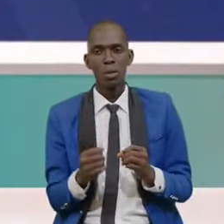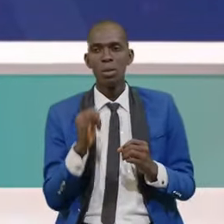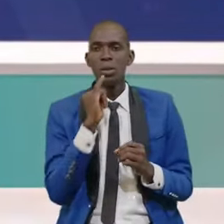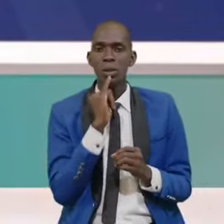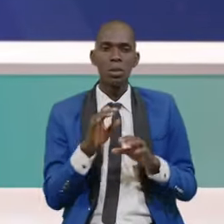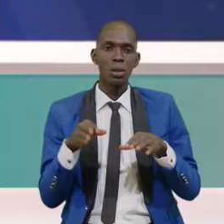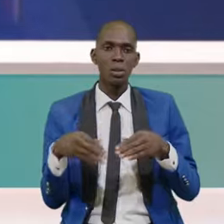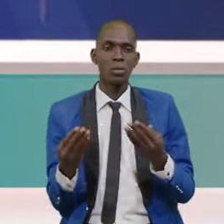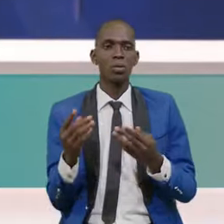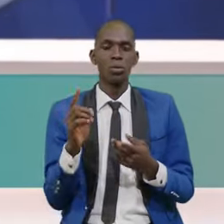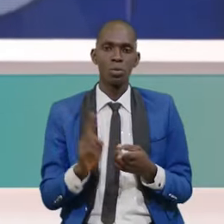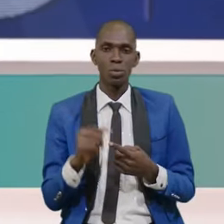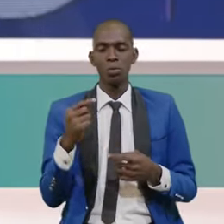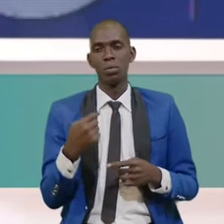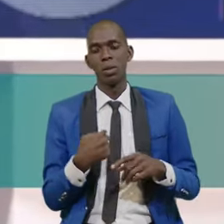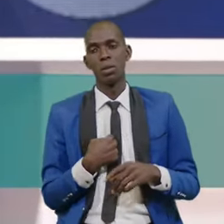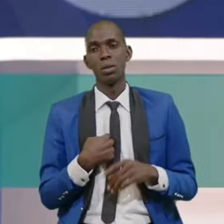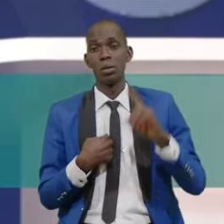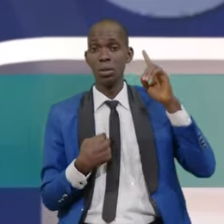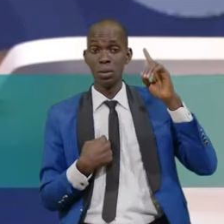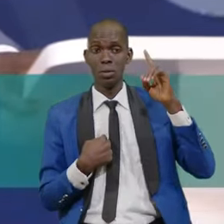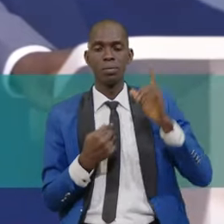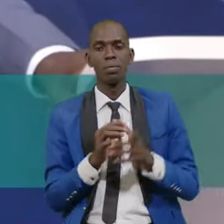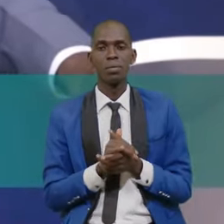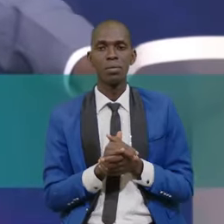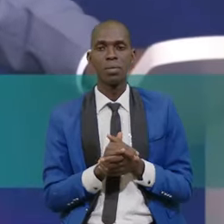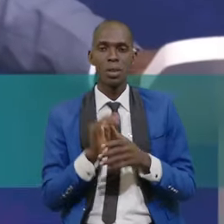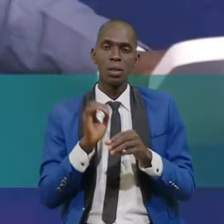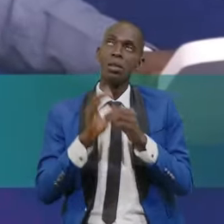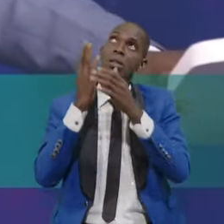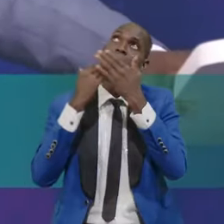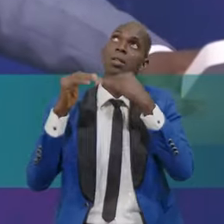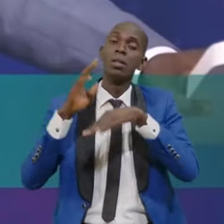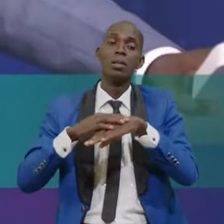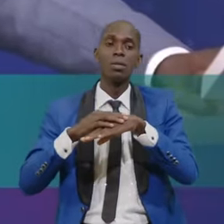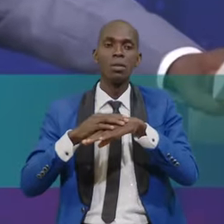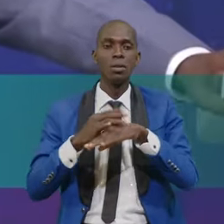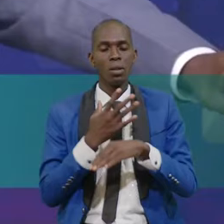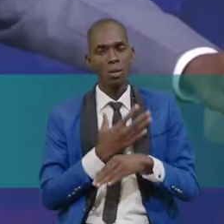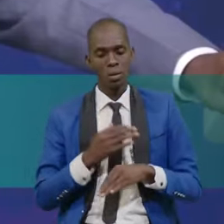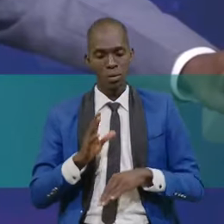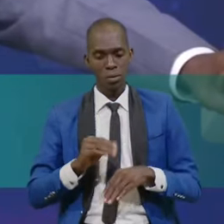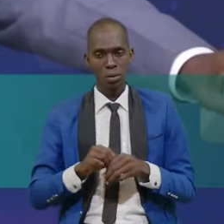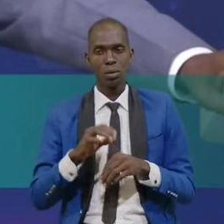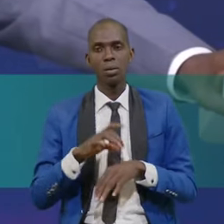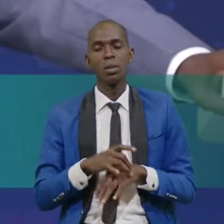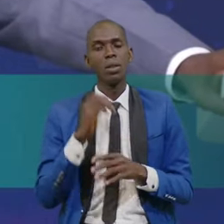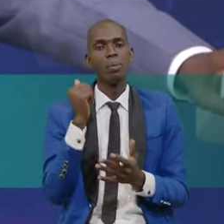is given unto me in heaven and in earth. Amen.